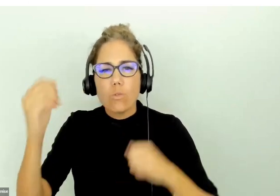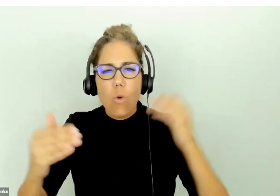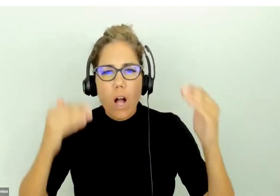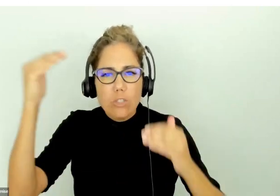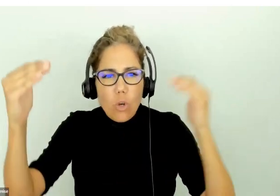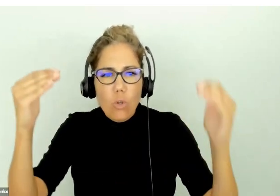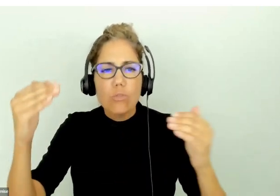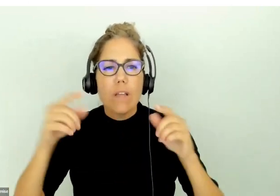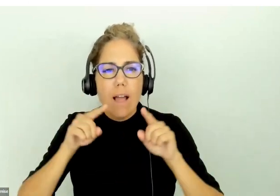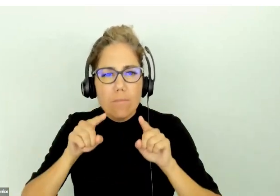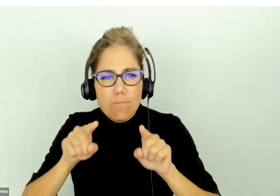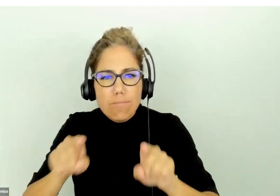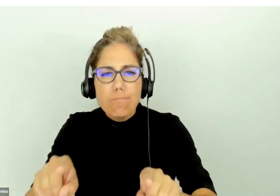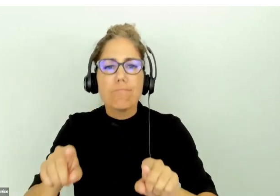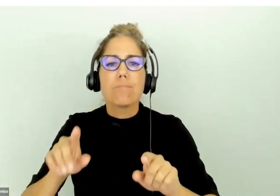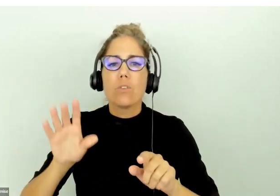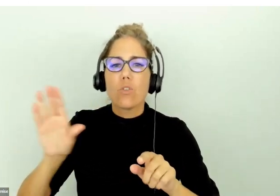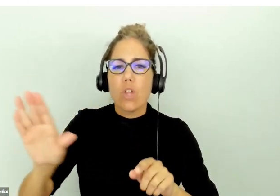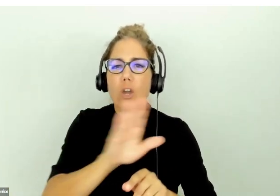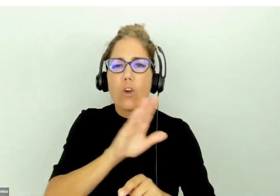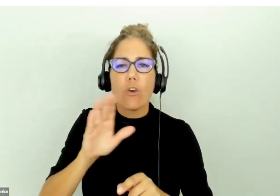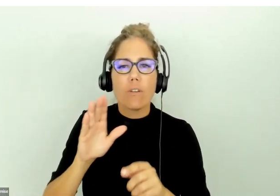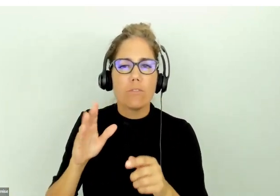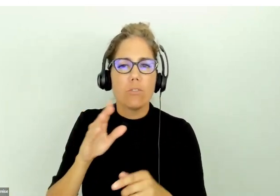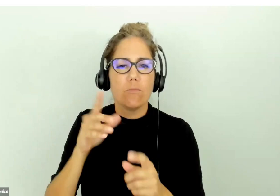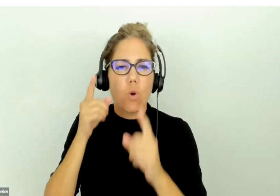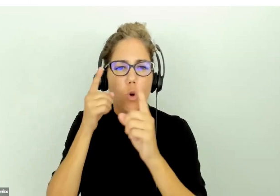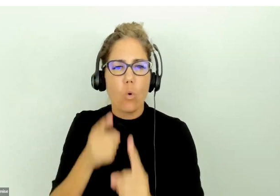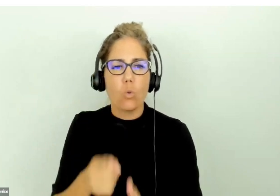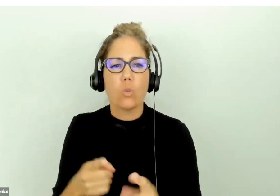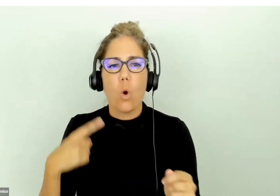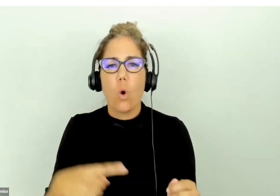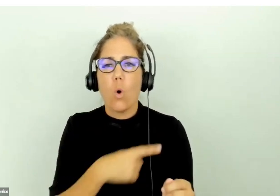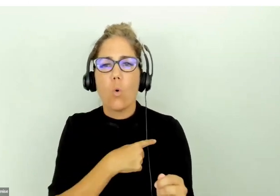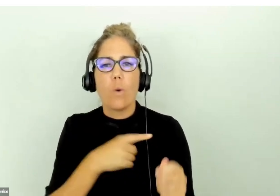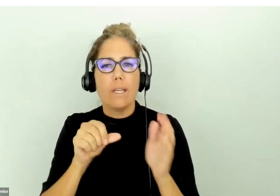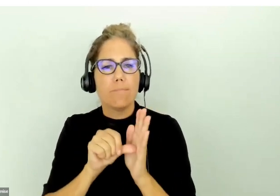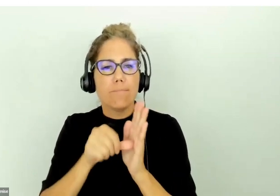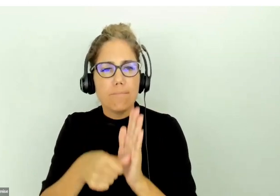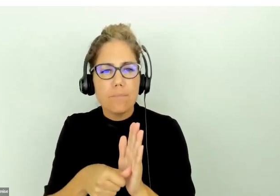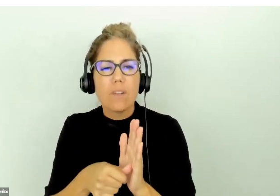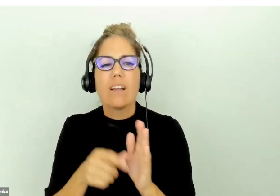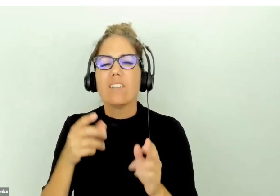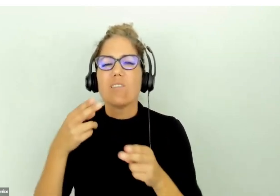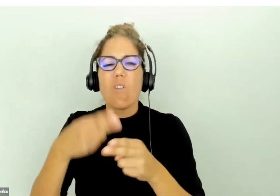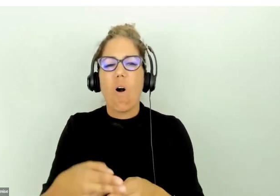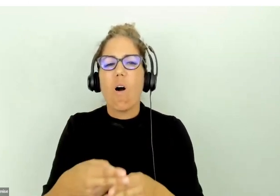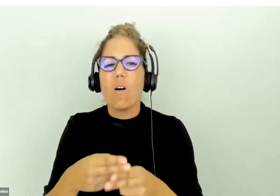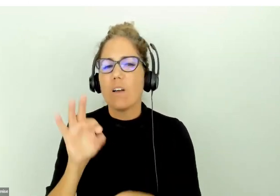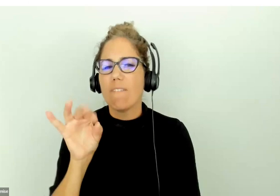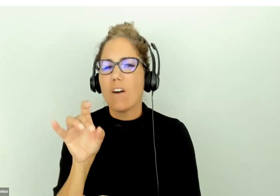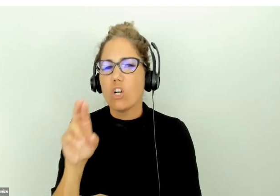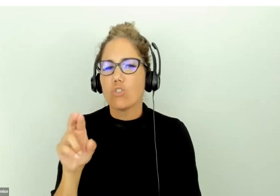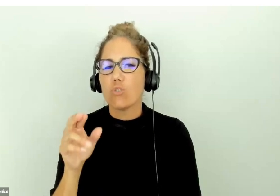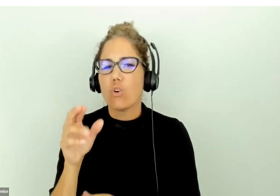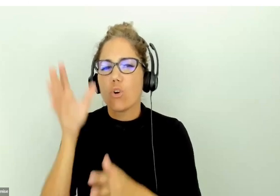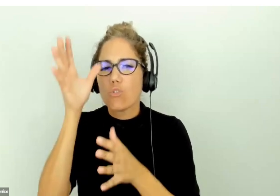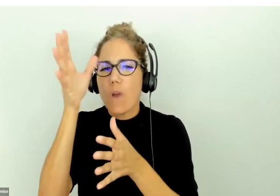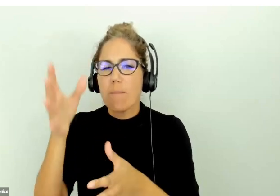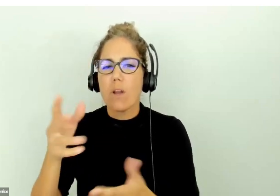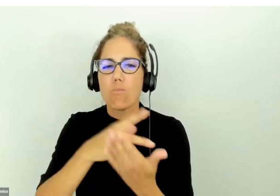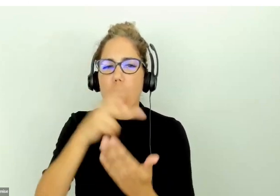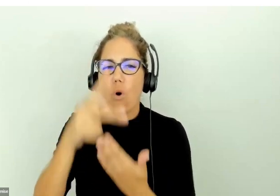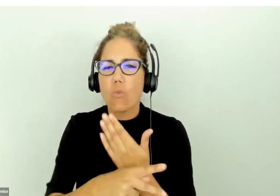their individual goals. And one thing that we highlight in the framework is the foster grandparent program, which connects older adults to